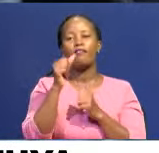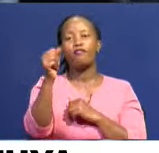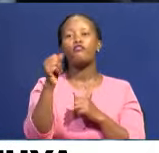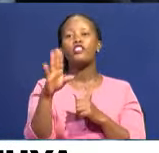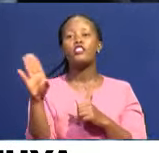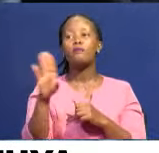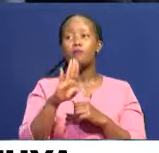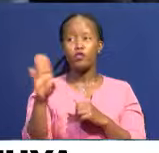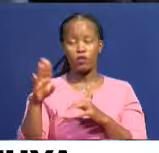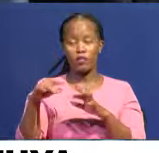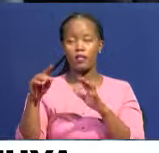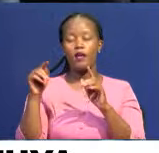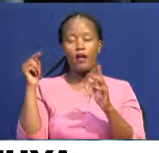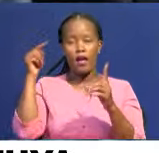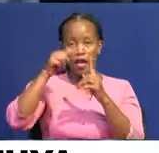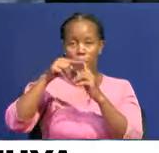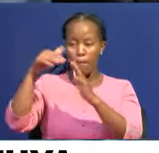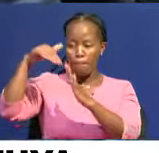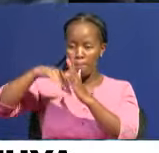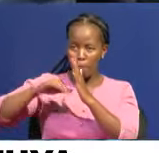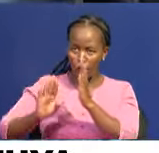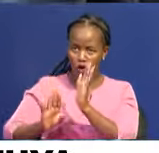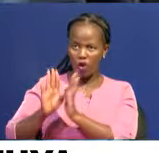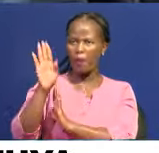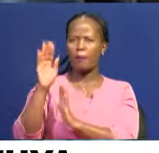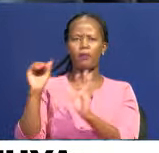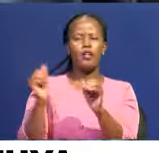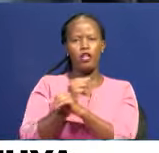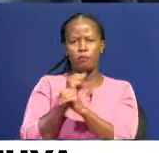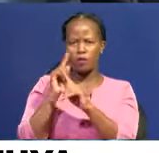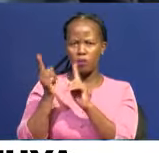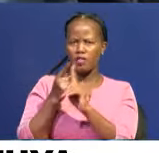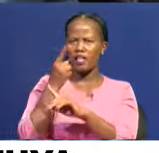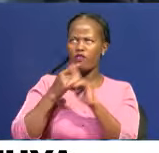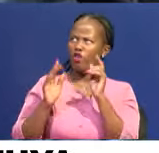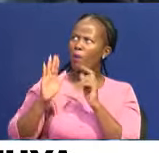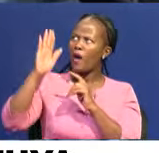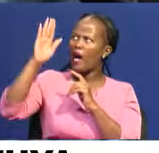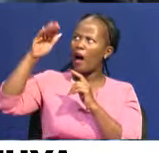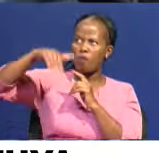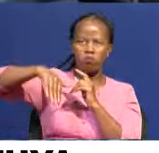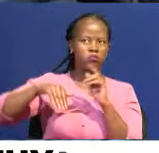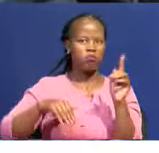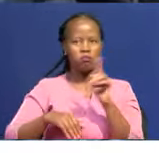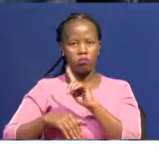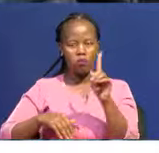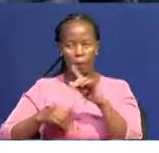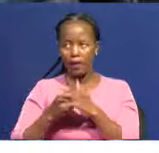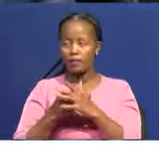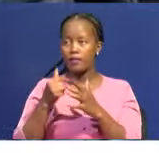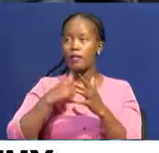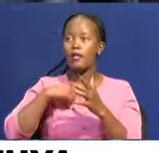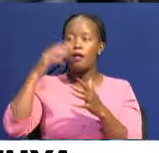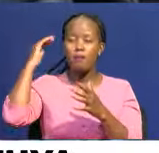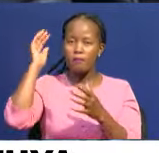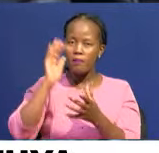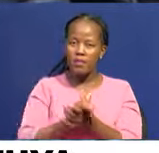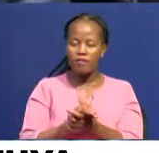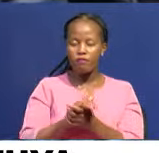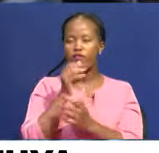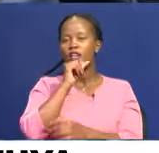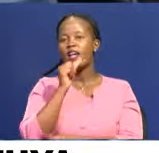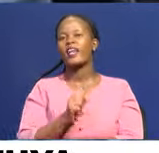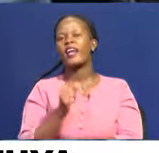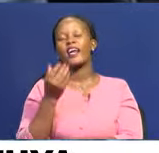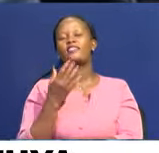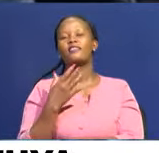be a bottom-up exercise. It can't come from up there. And one person who believes that they should show the mama in the